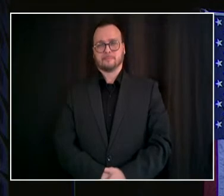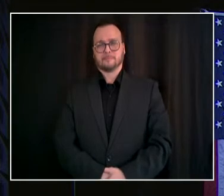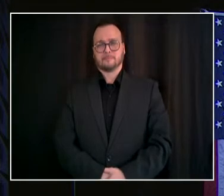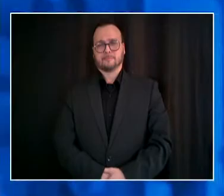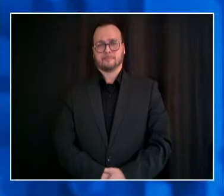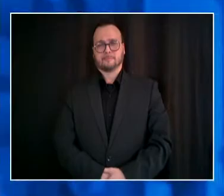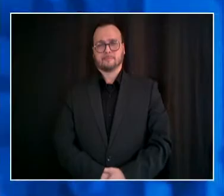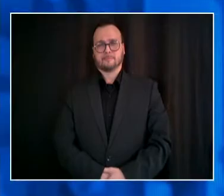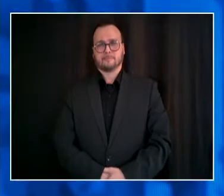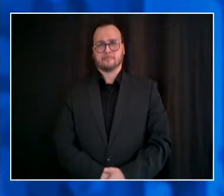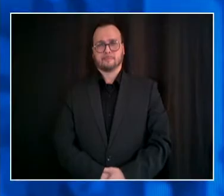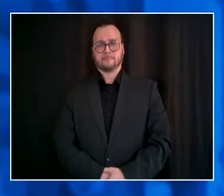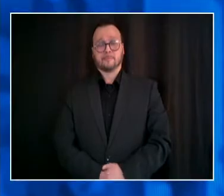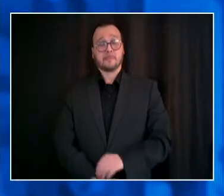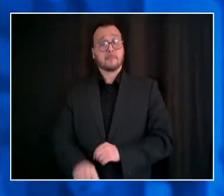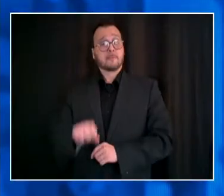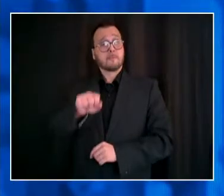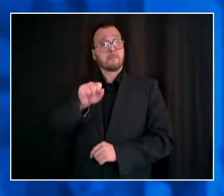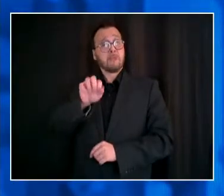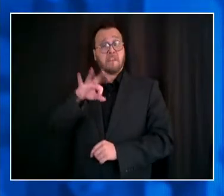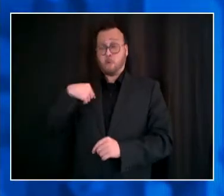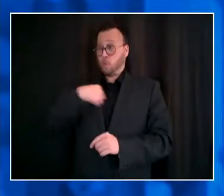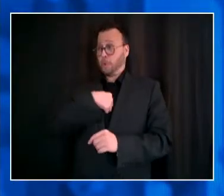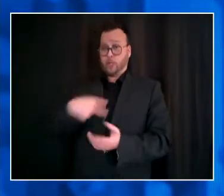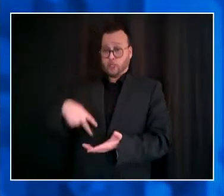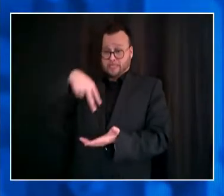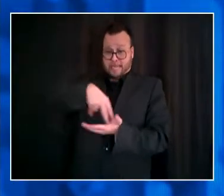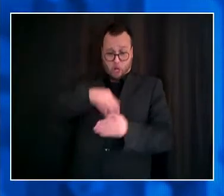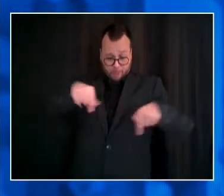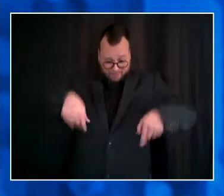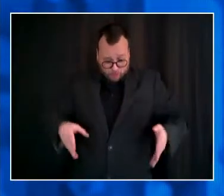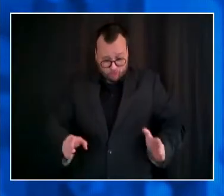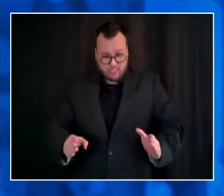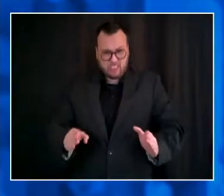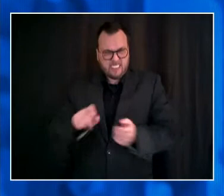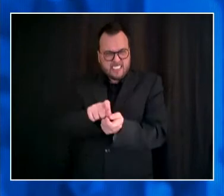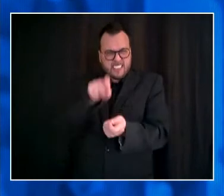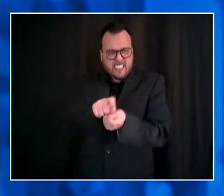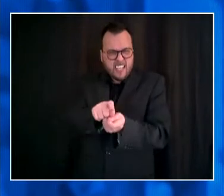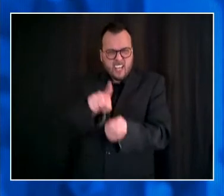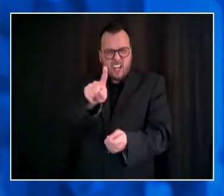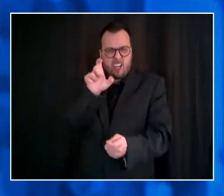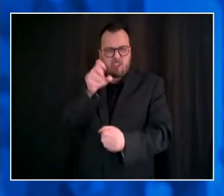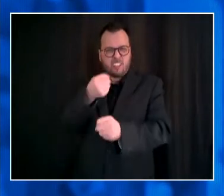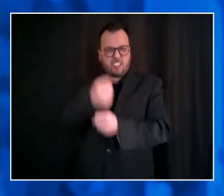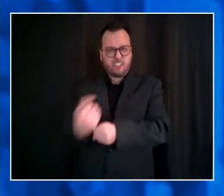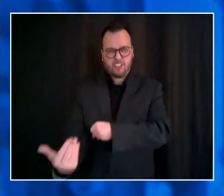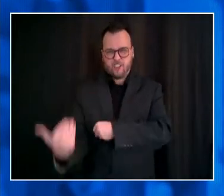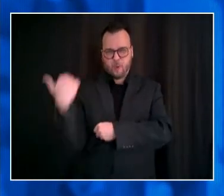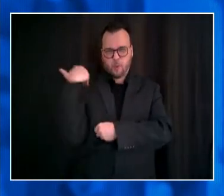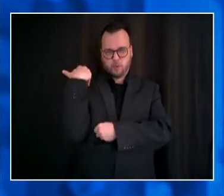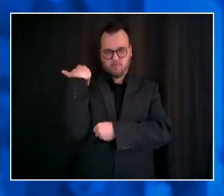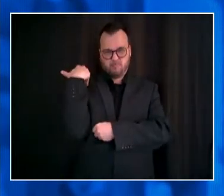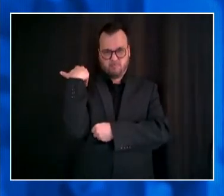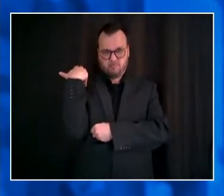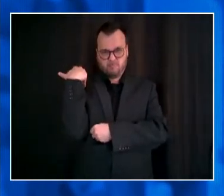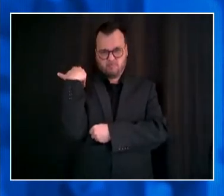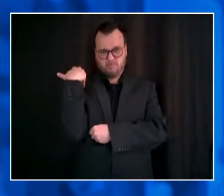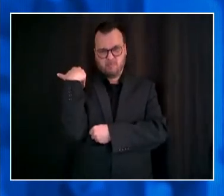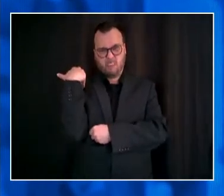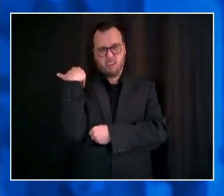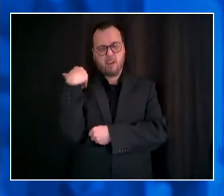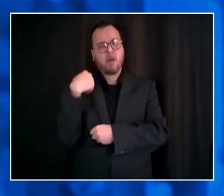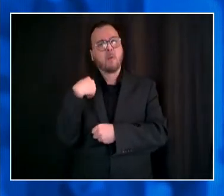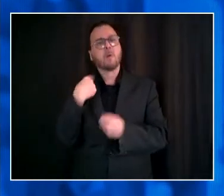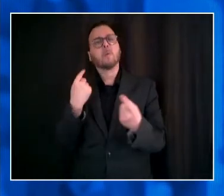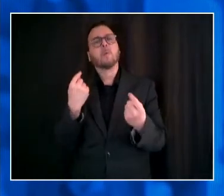If we could have stood on these streets exactly 1 century ago, we would see a